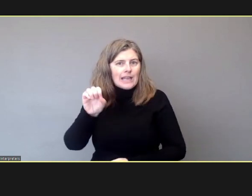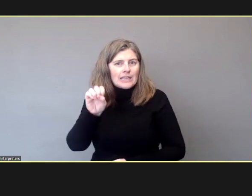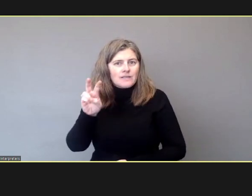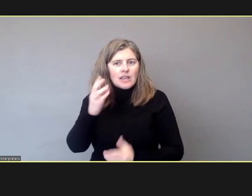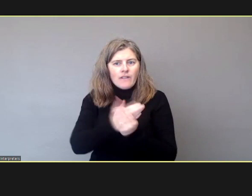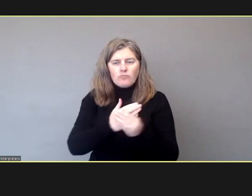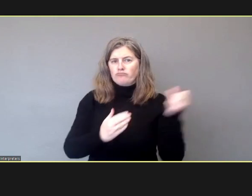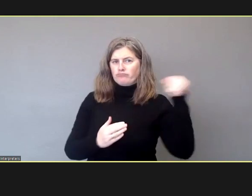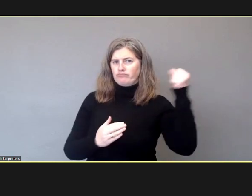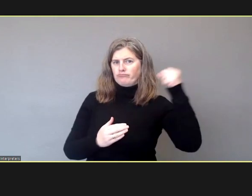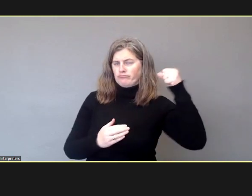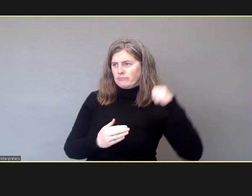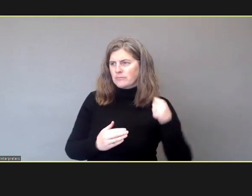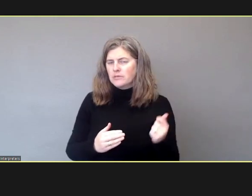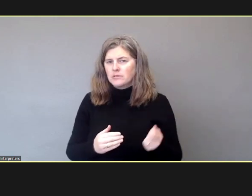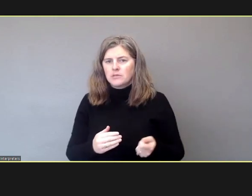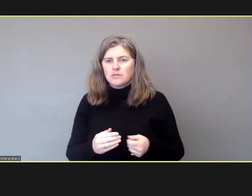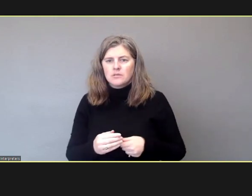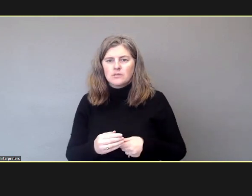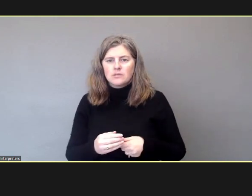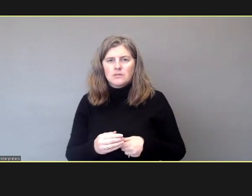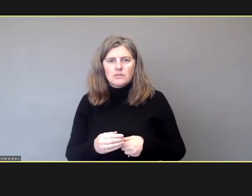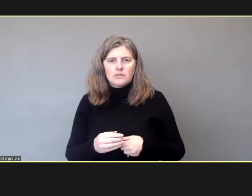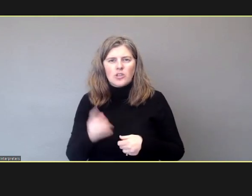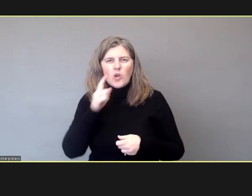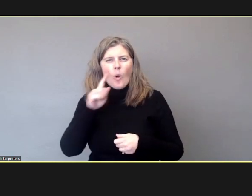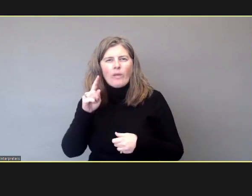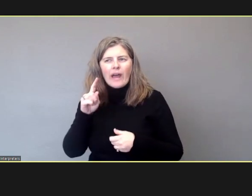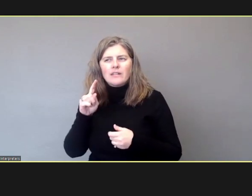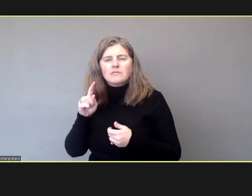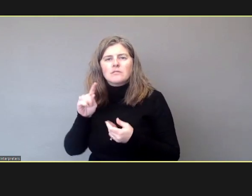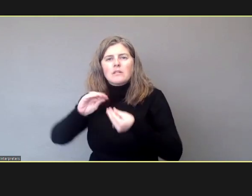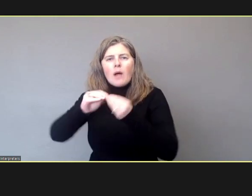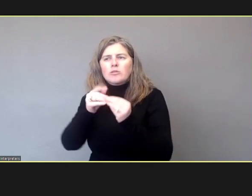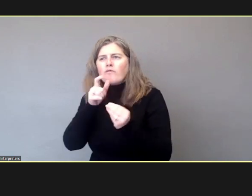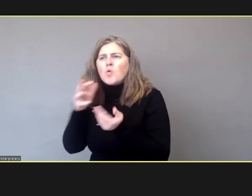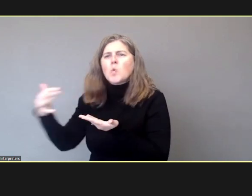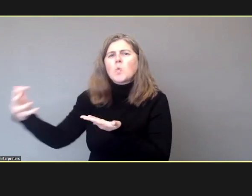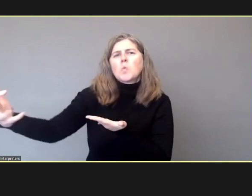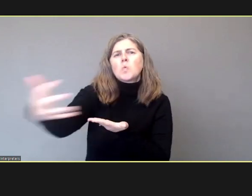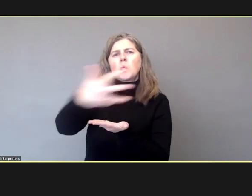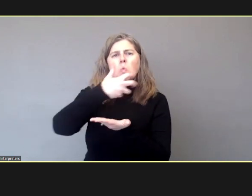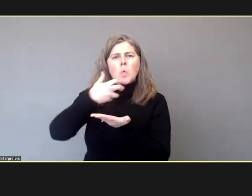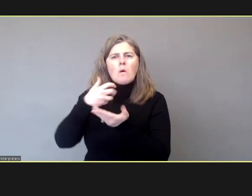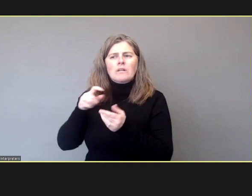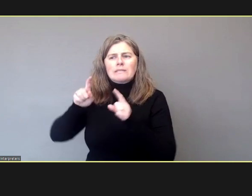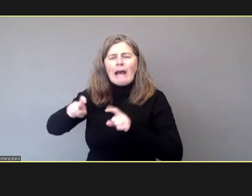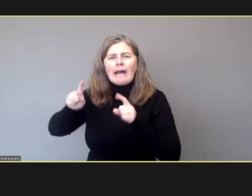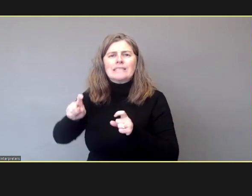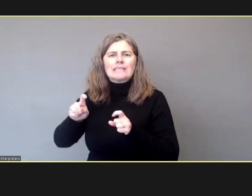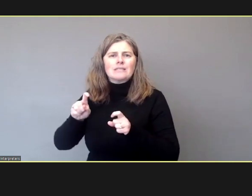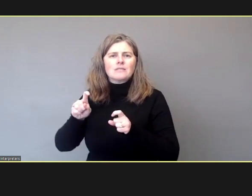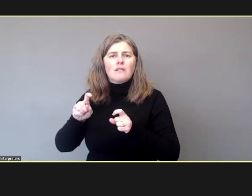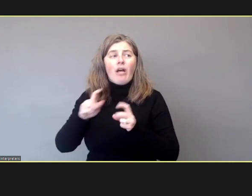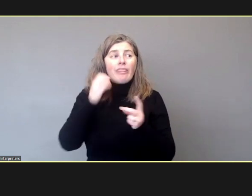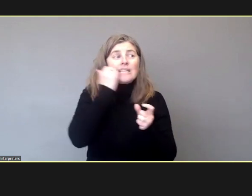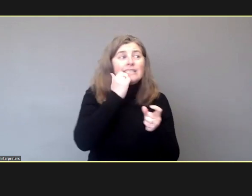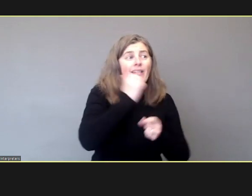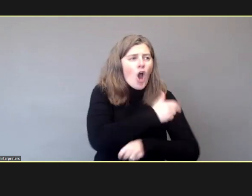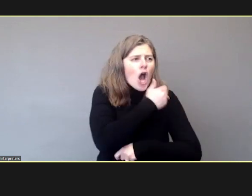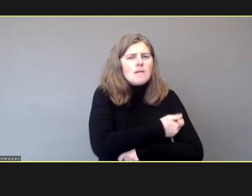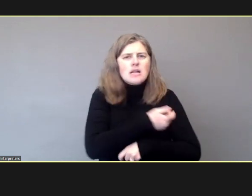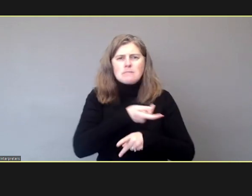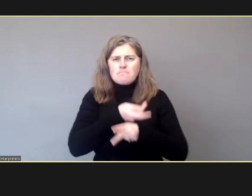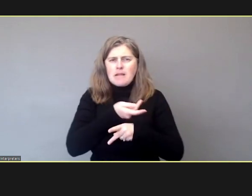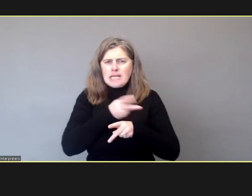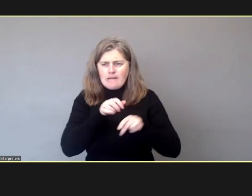yeah. Specifically, like the specimen collection figures that make up the 7-day average, the daily hospitalizations, kind of maintaining